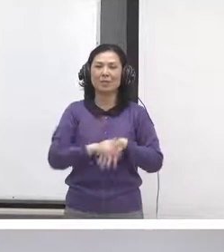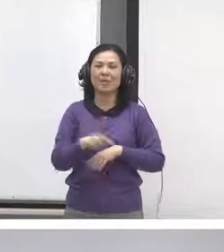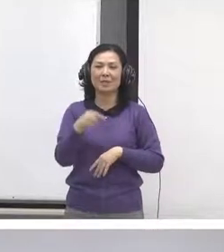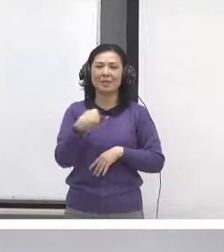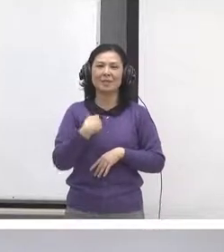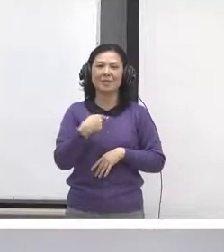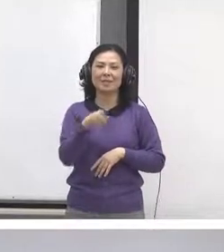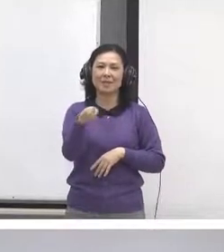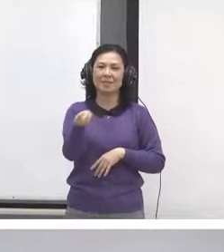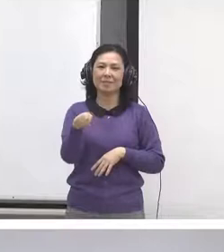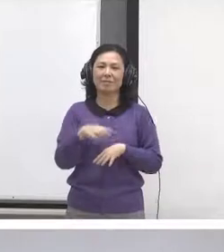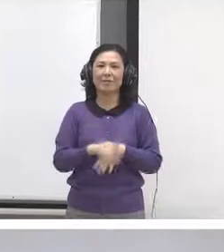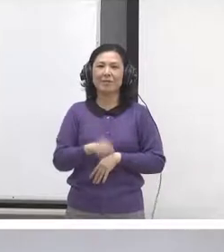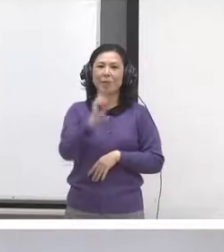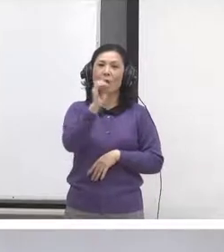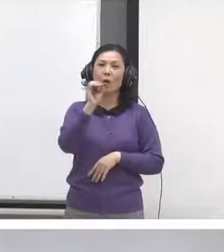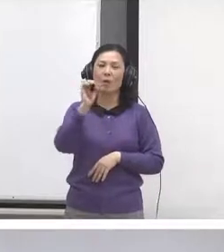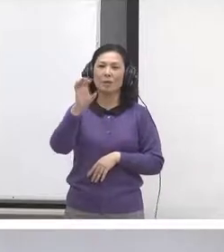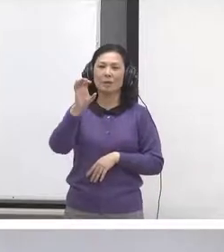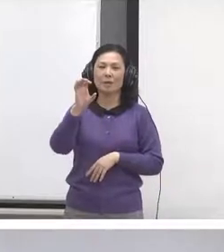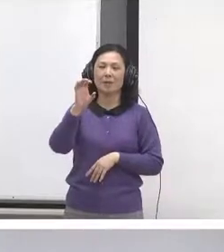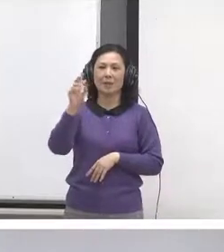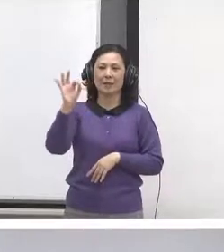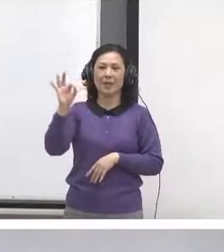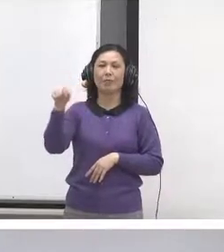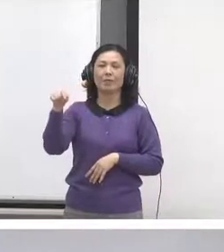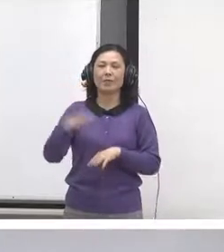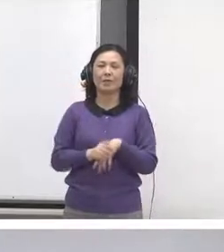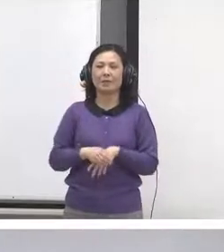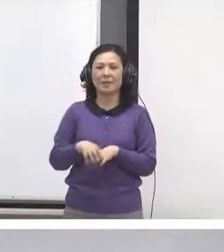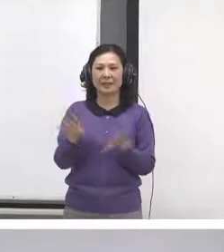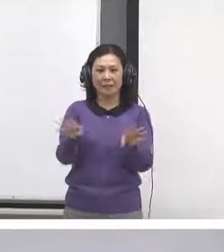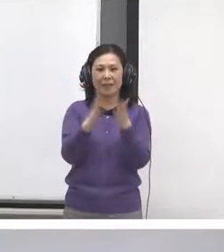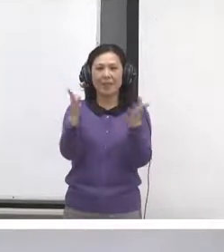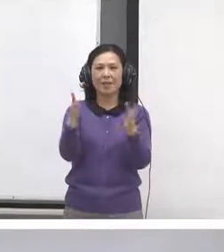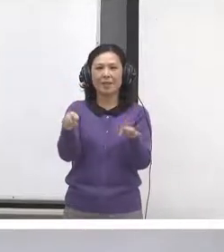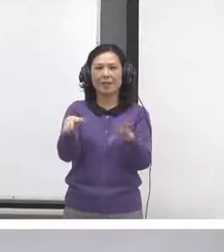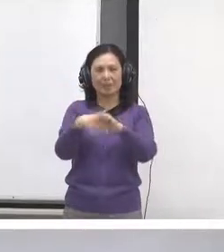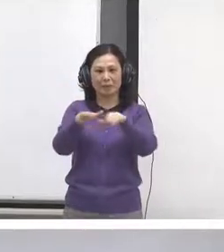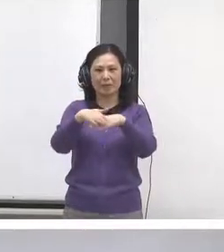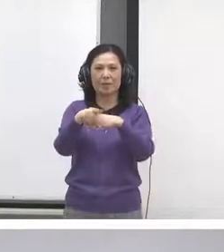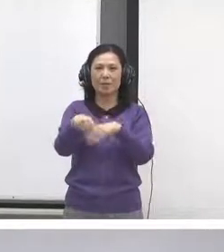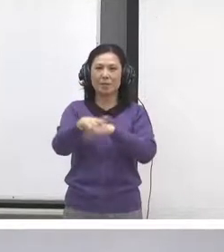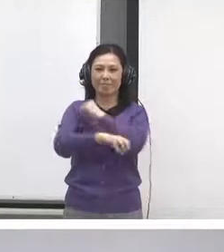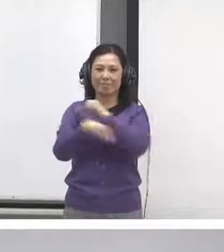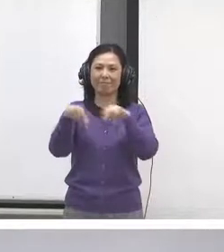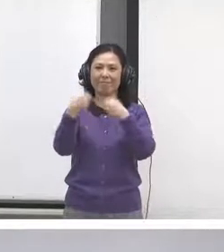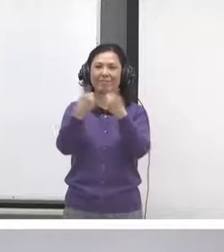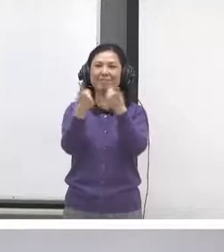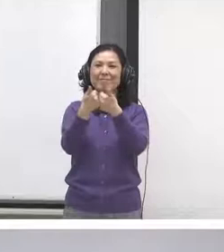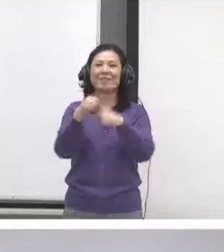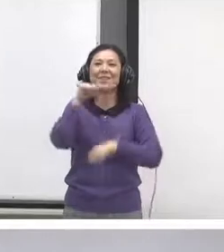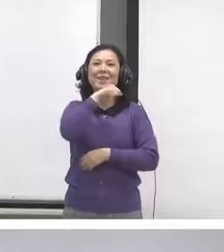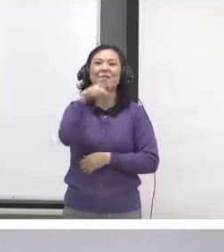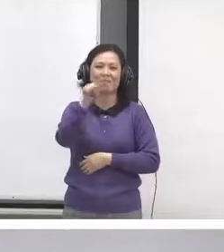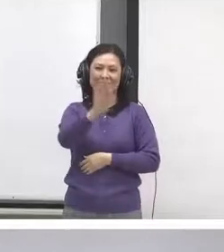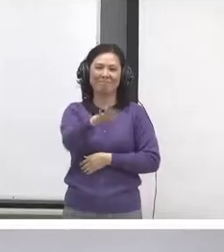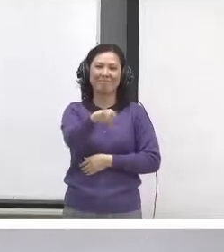OCF, Open Cultural Foundation. And then we decided, yeah, we need to find someone in the middle